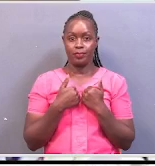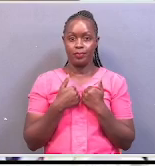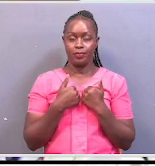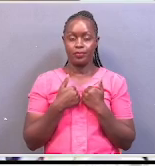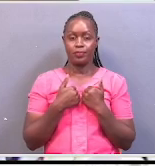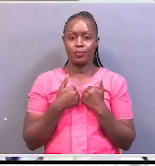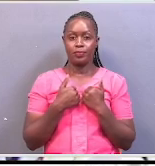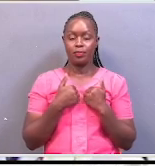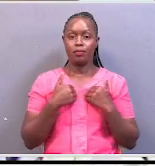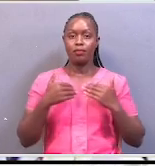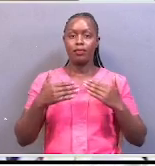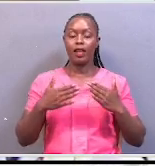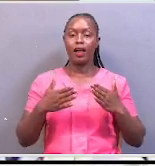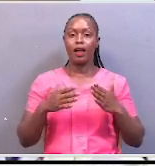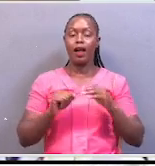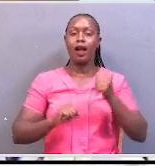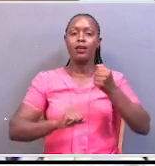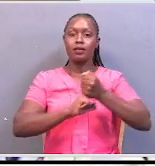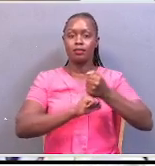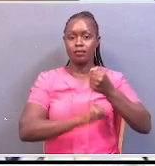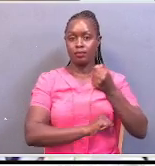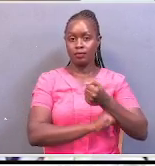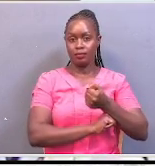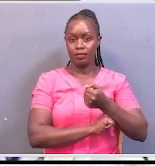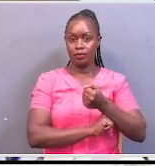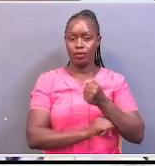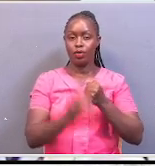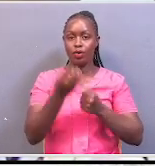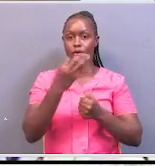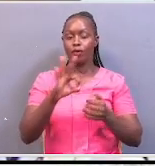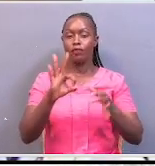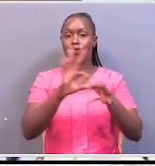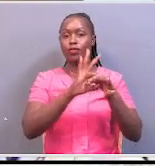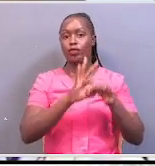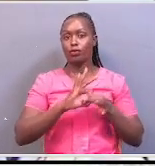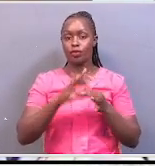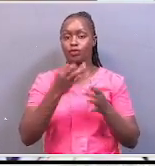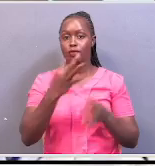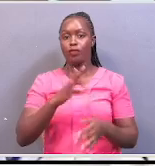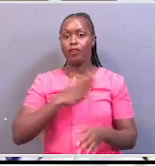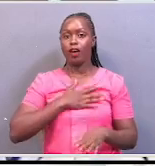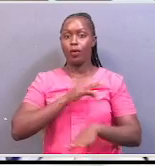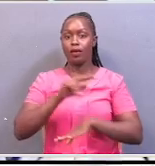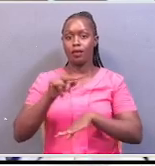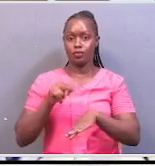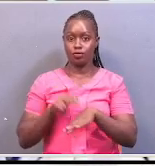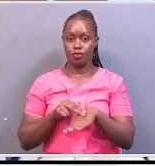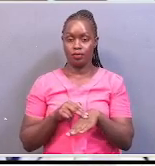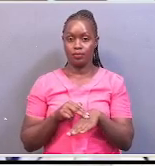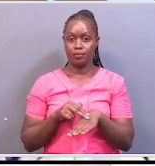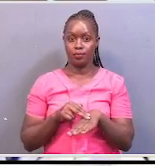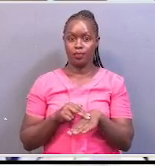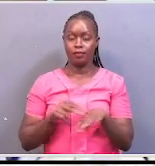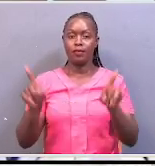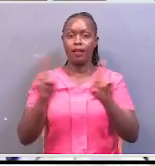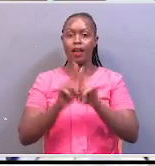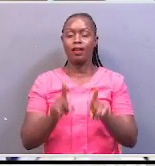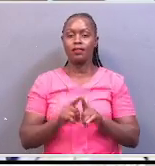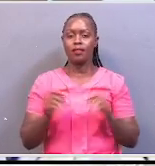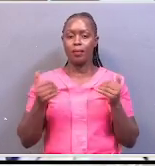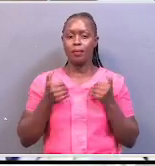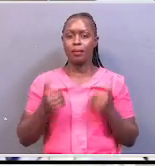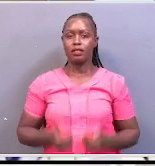an embodiment of the unity of our nation. At a very personal